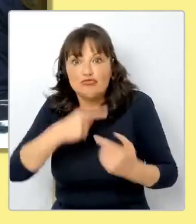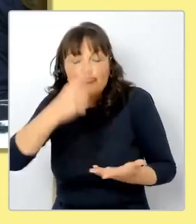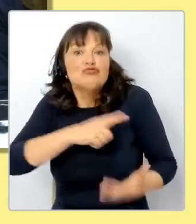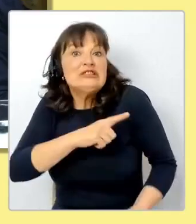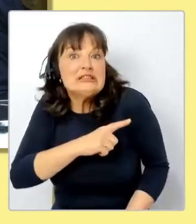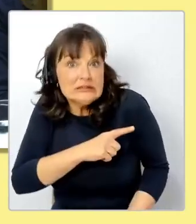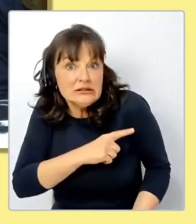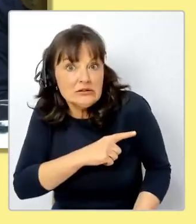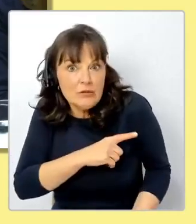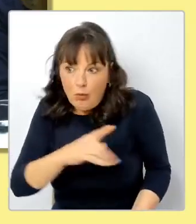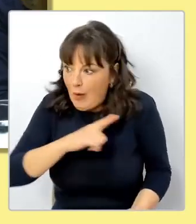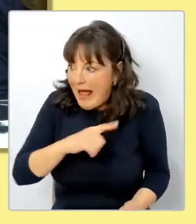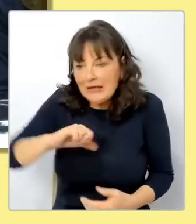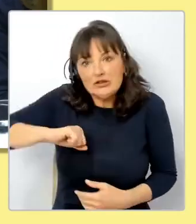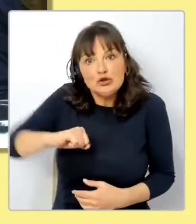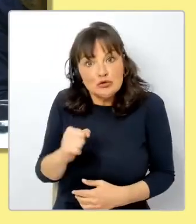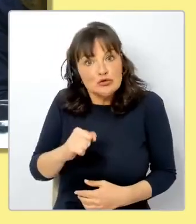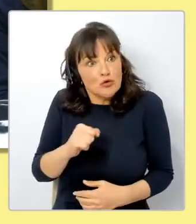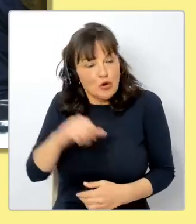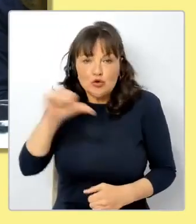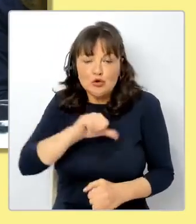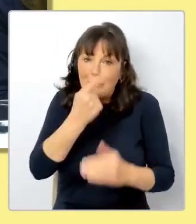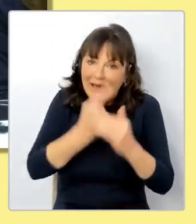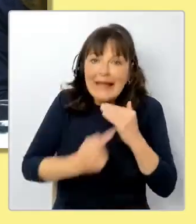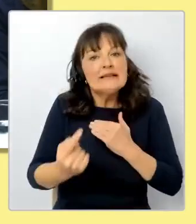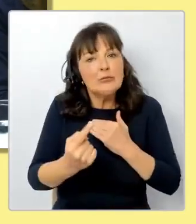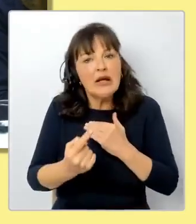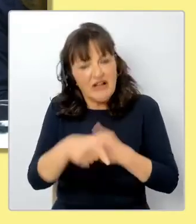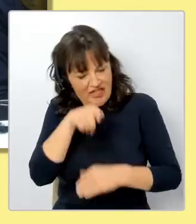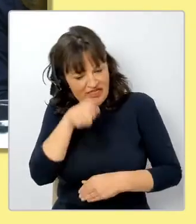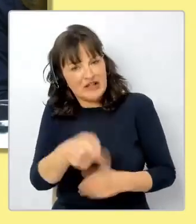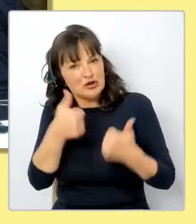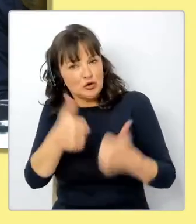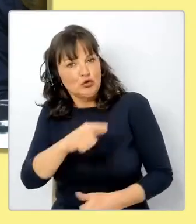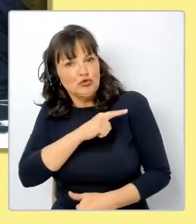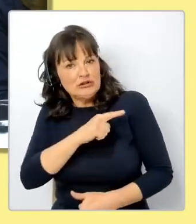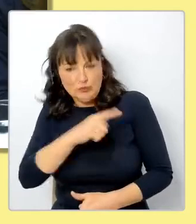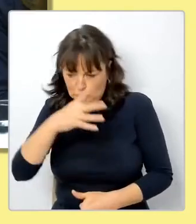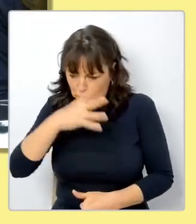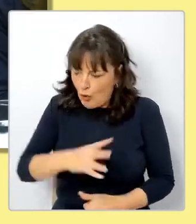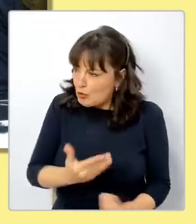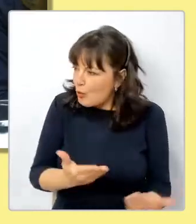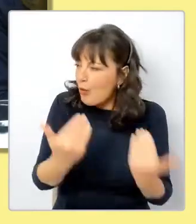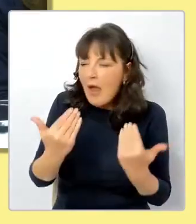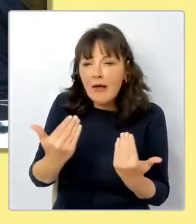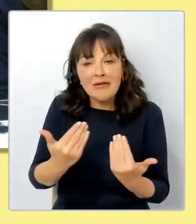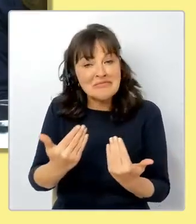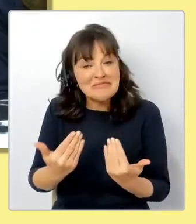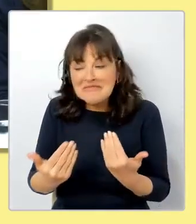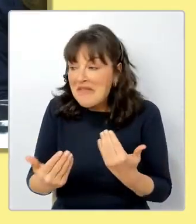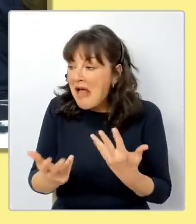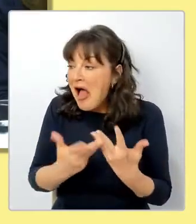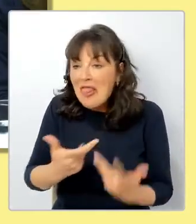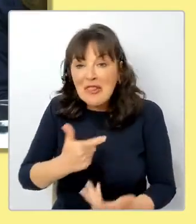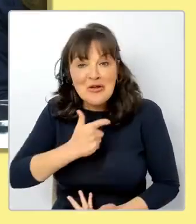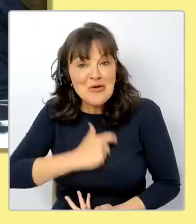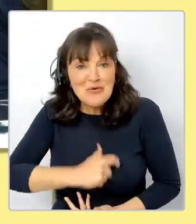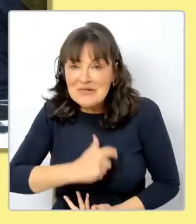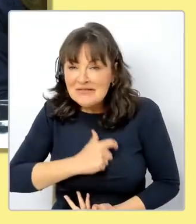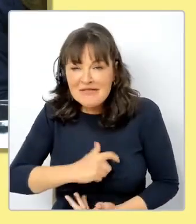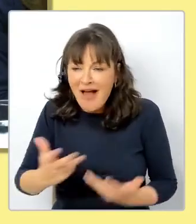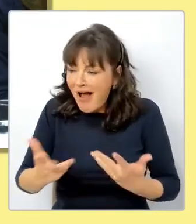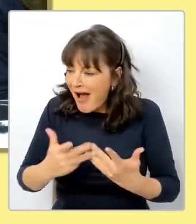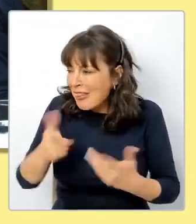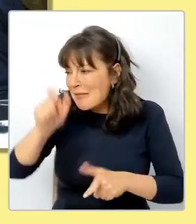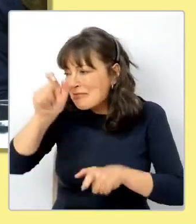we want to be able to welcome fellow citizens, fellow humans, fellow members of the human race